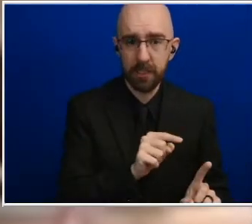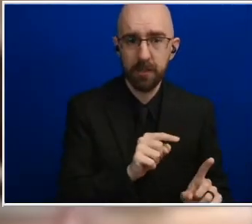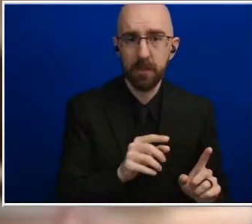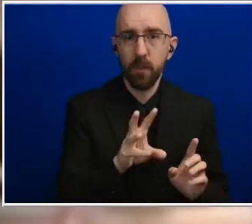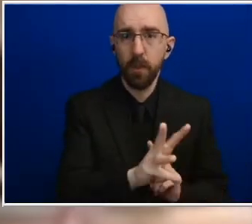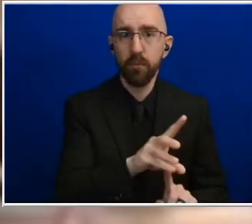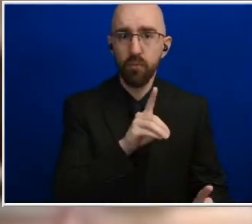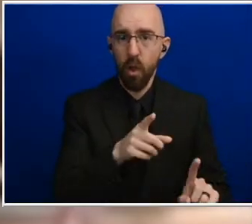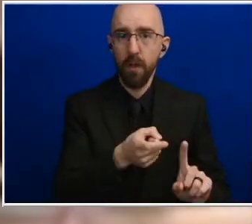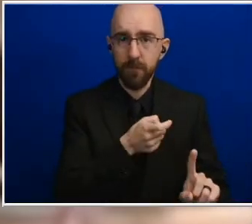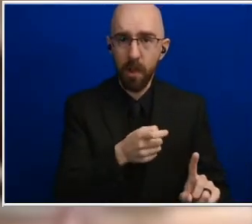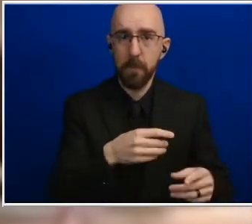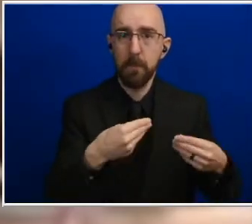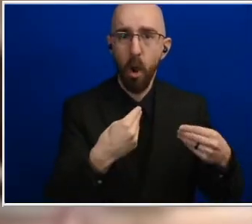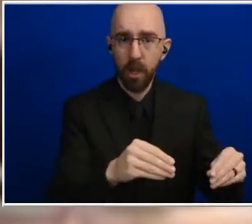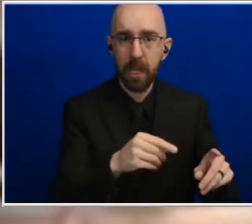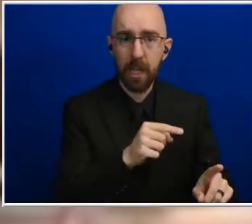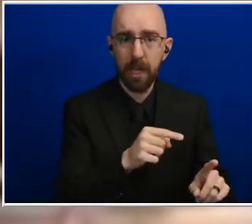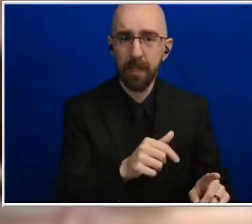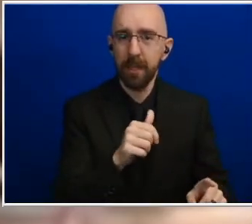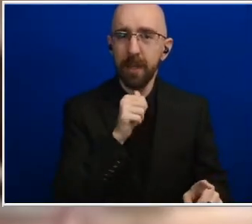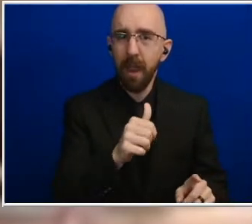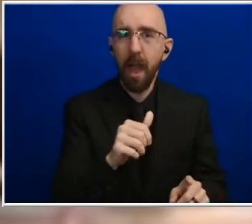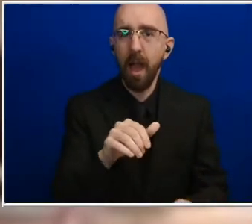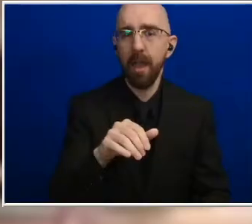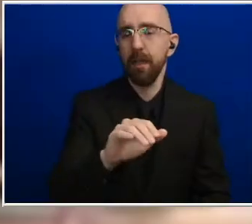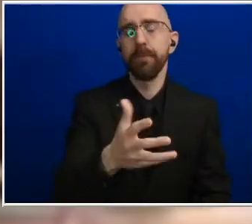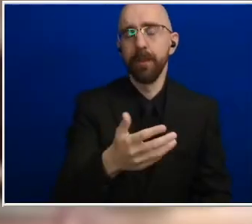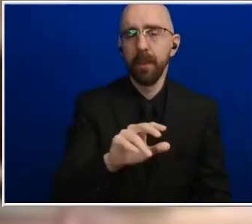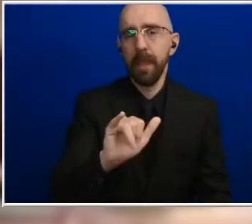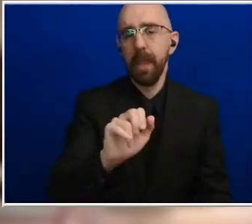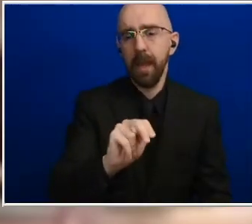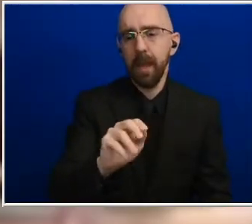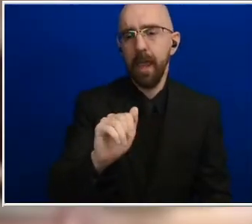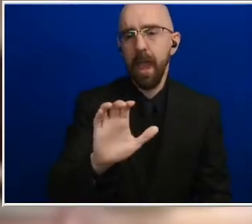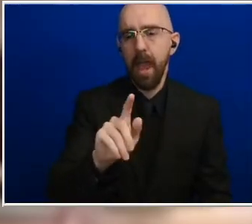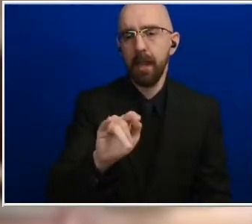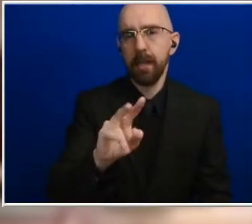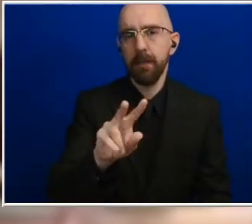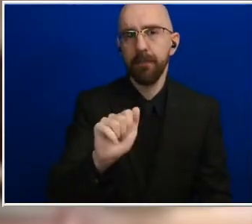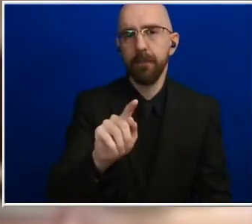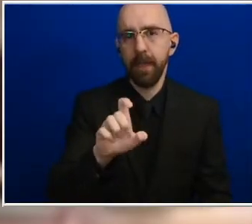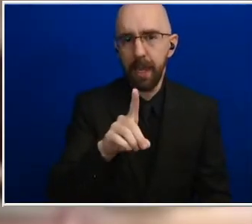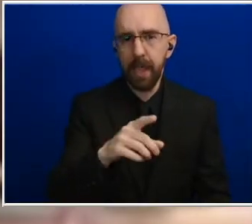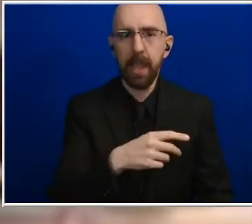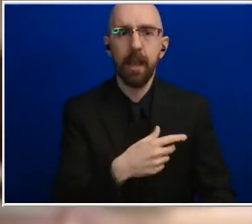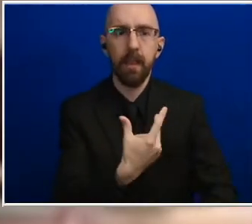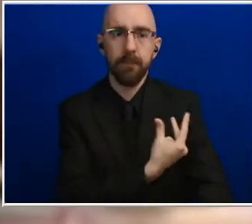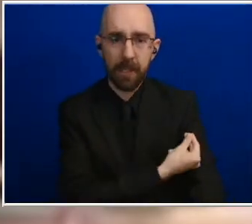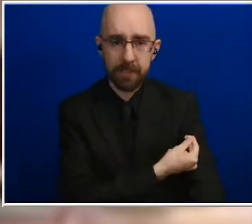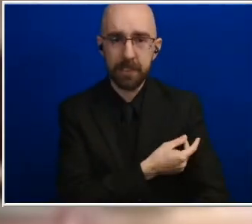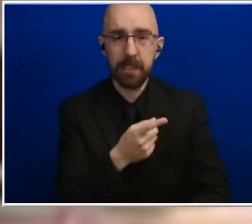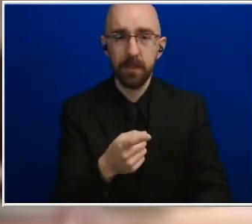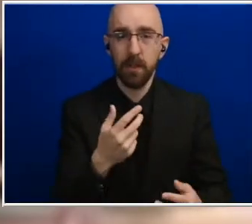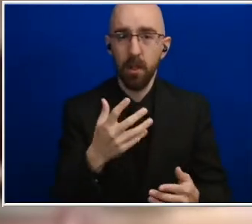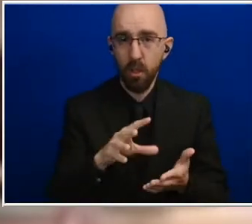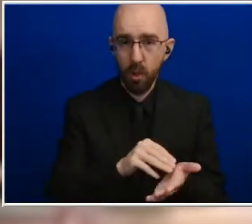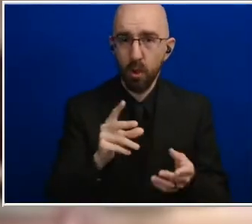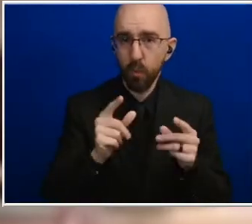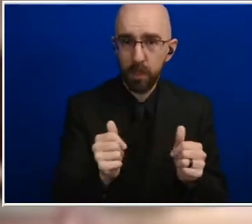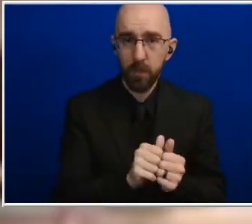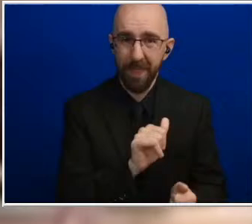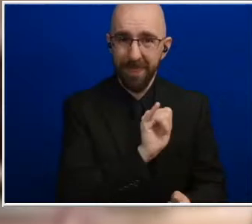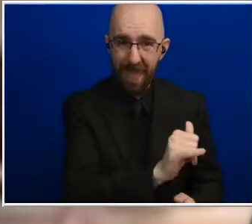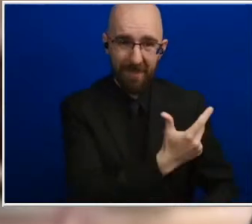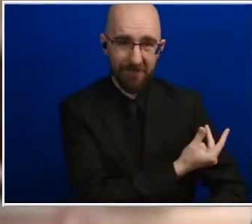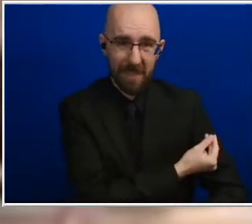the market. It was an inactivated viral vaccine. And what we've learned very quickly with the use of that vaccine is